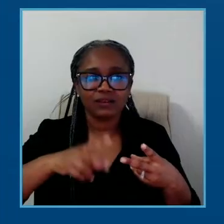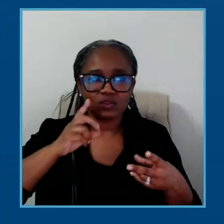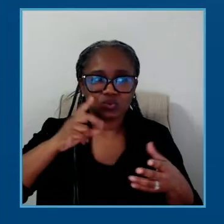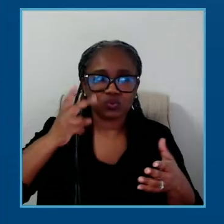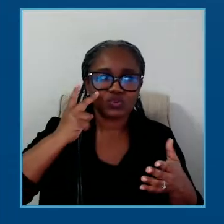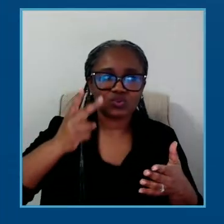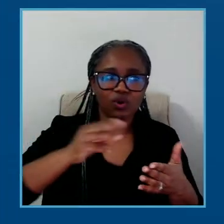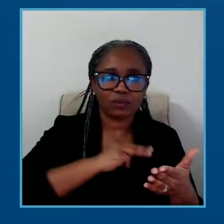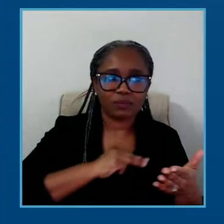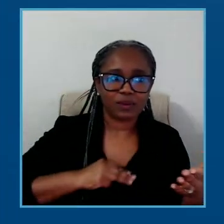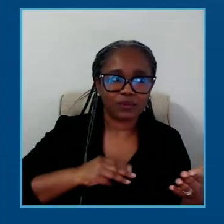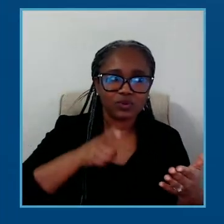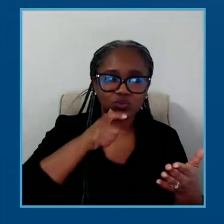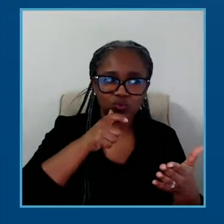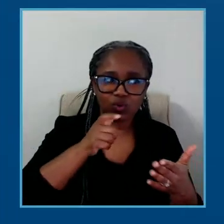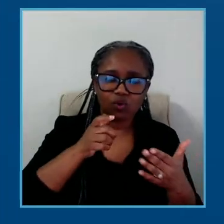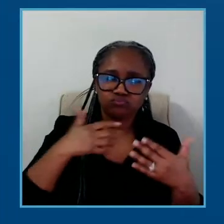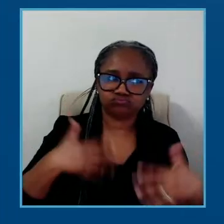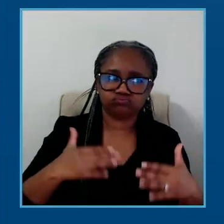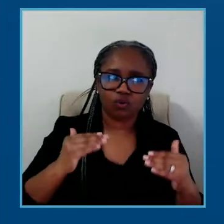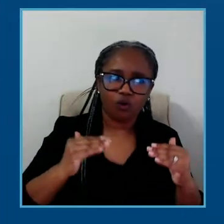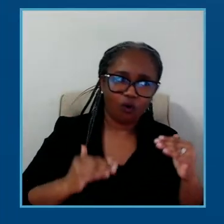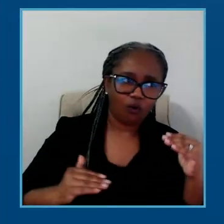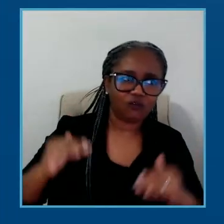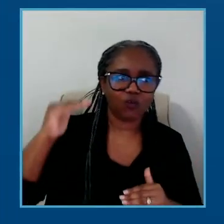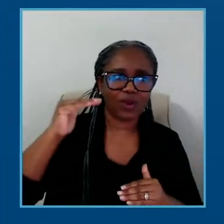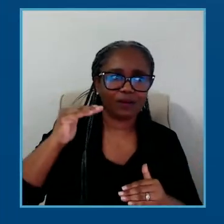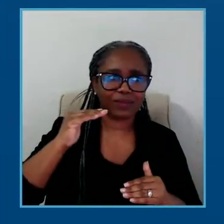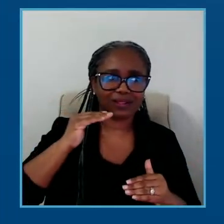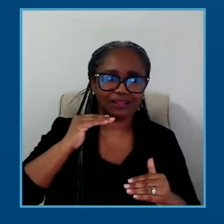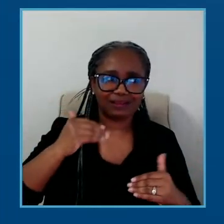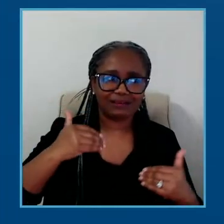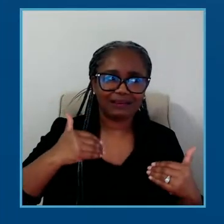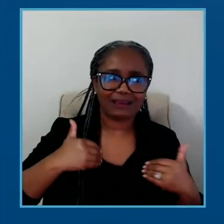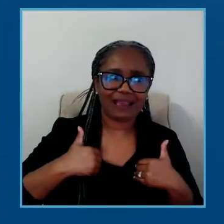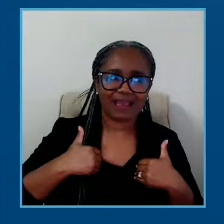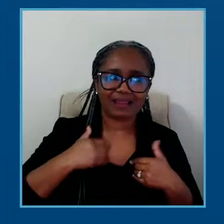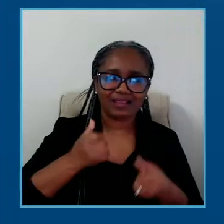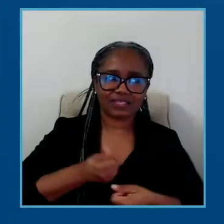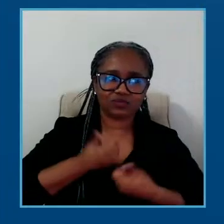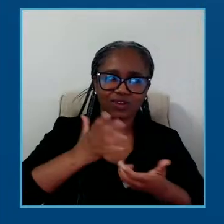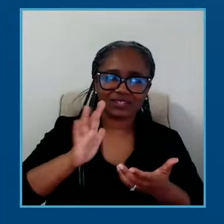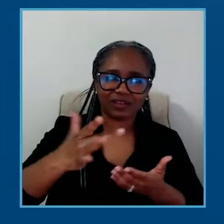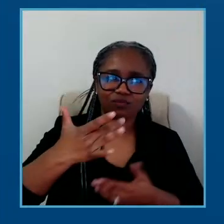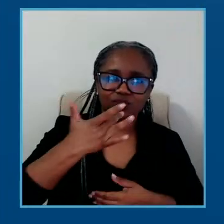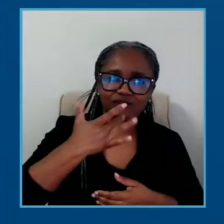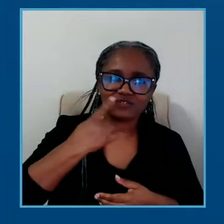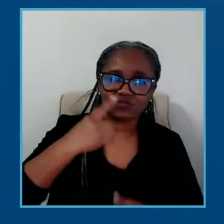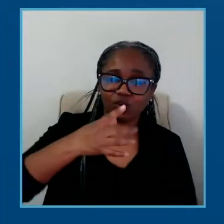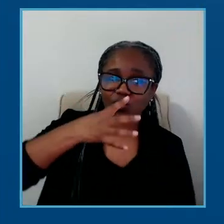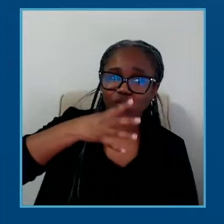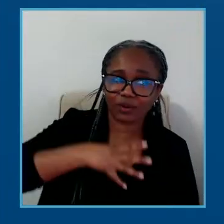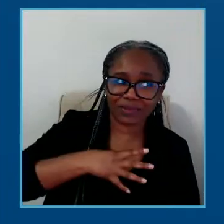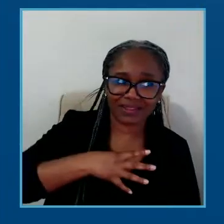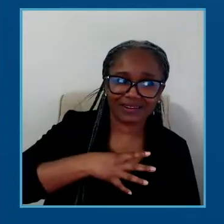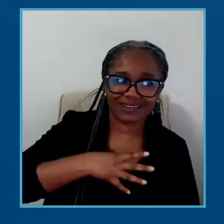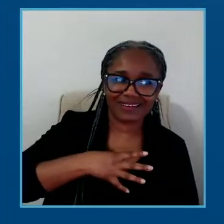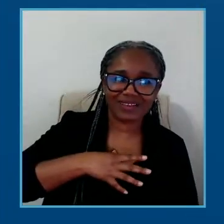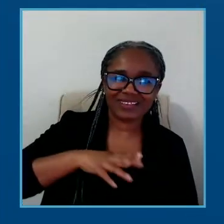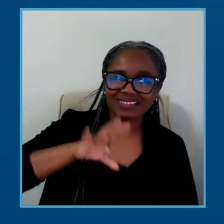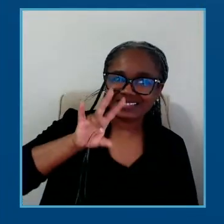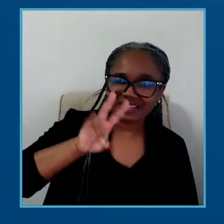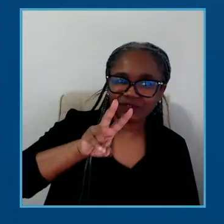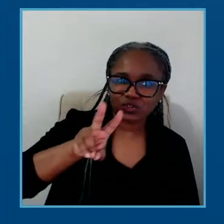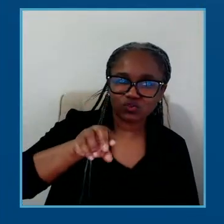72.77%, with 302 out of 415 members casting their vote for a woman. The intervening